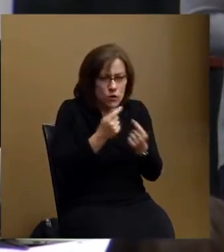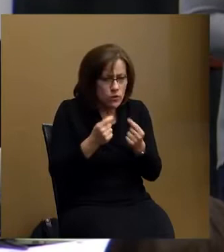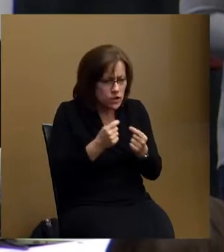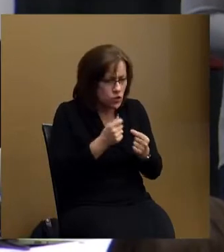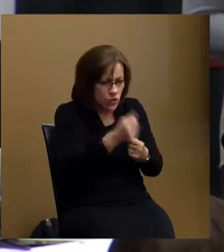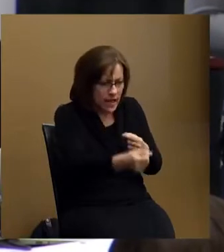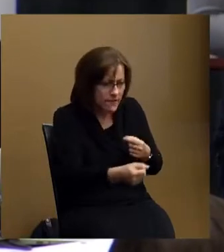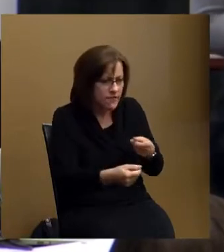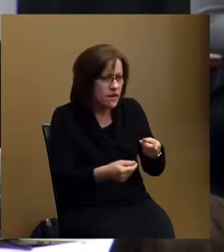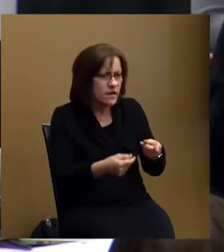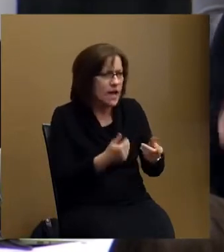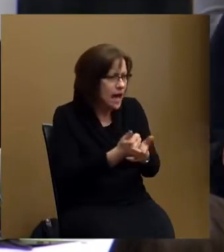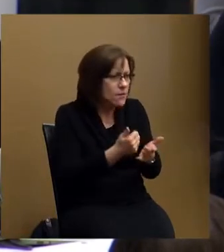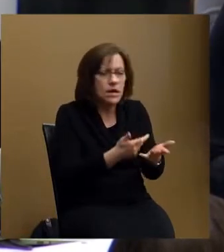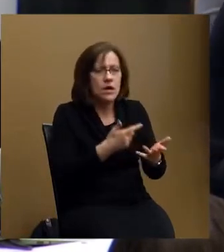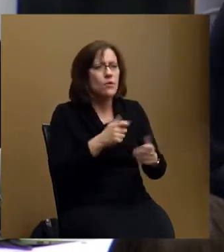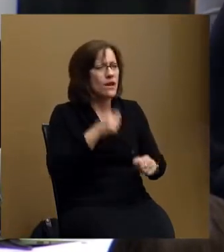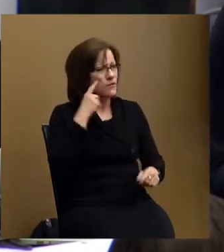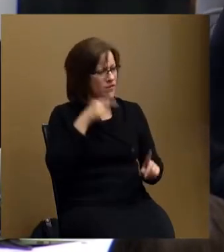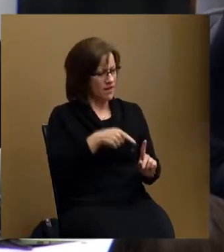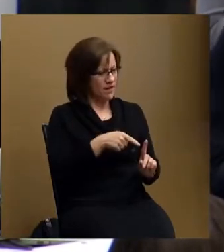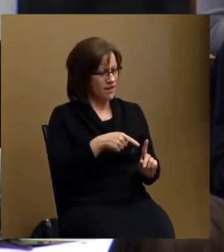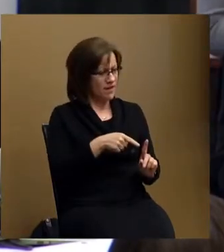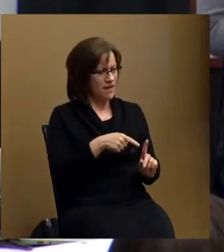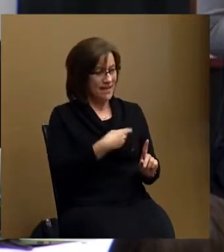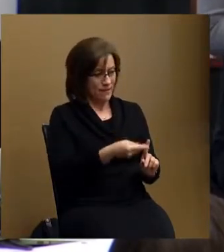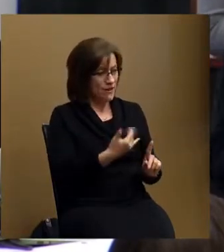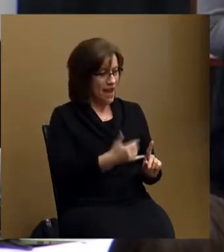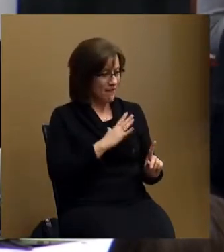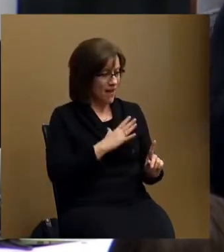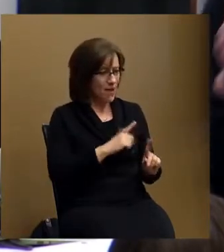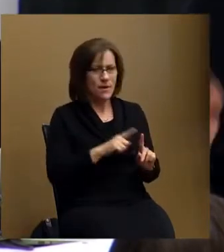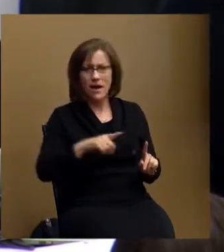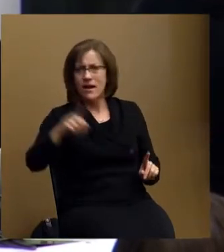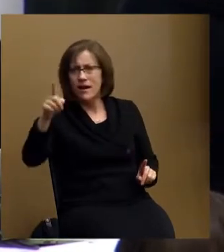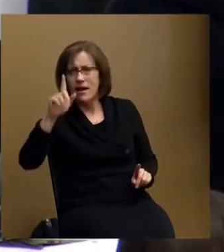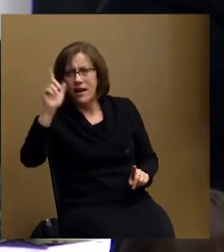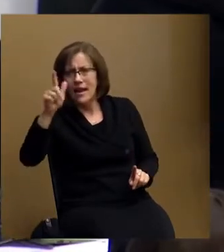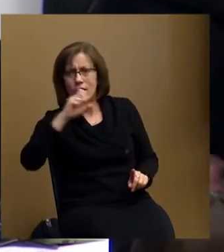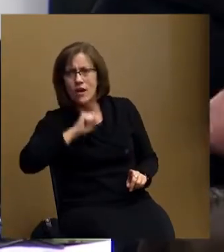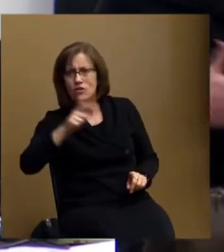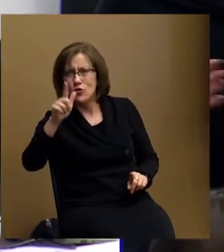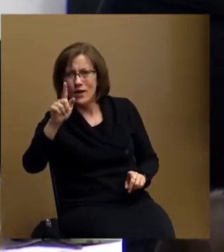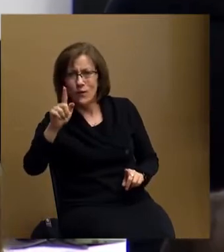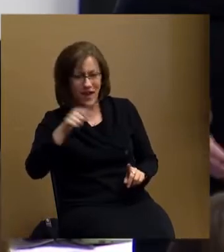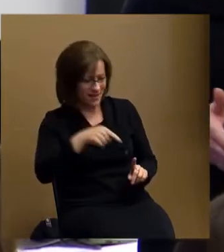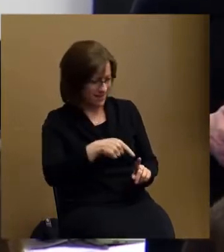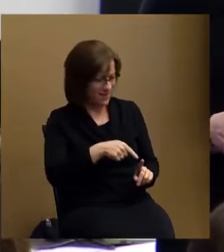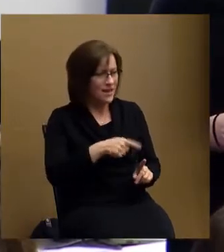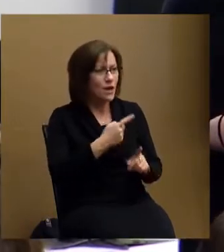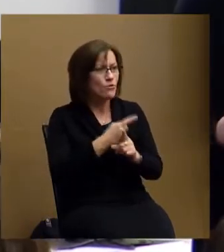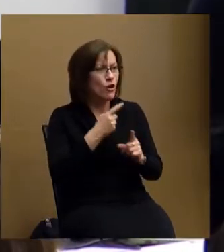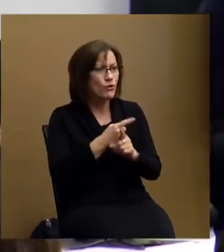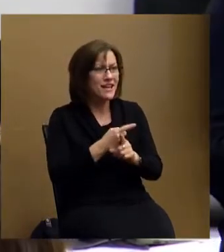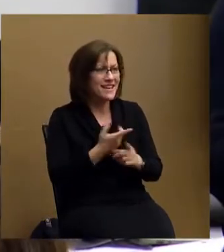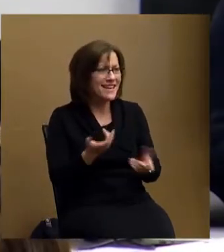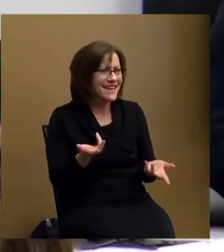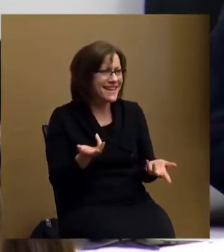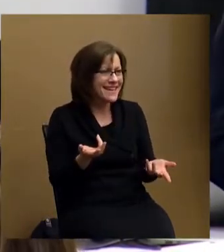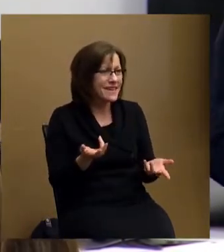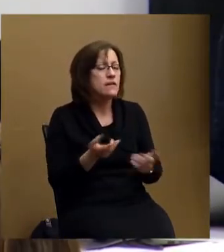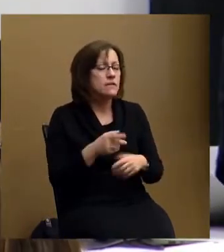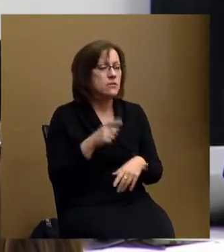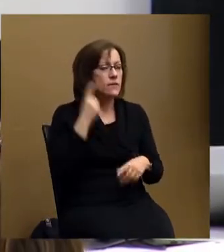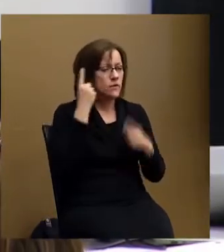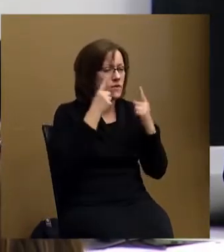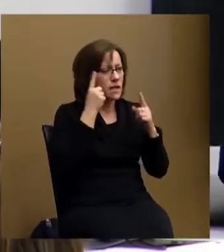think, okay, when the child is 21, is that going to be an appropriate intervention?